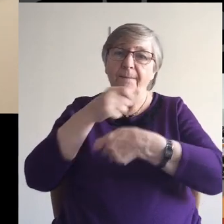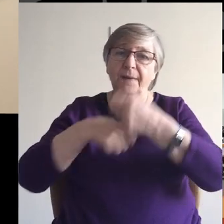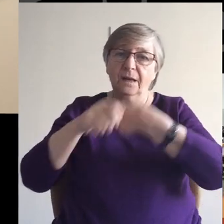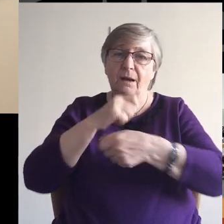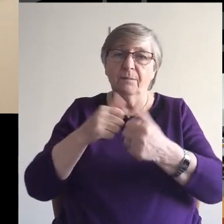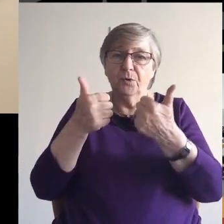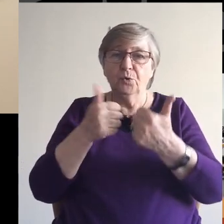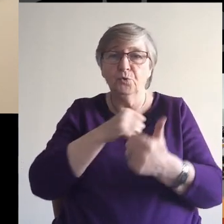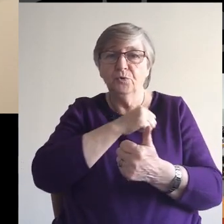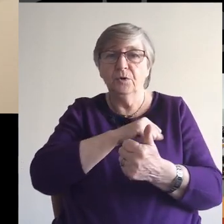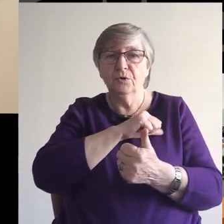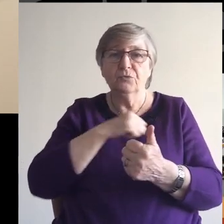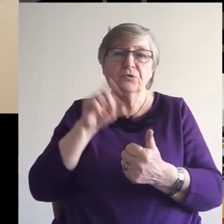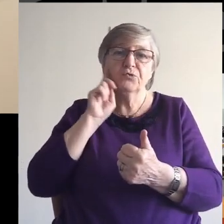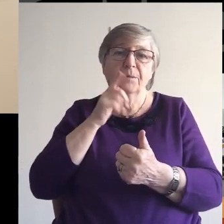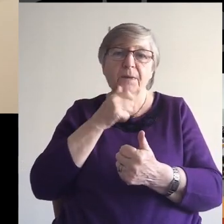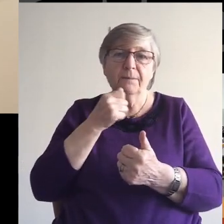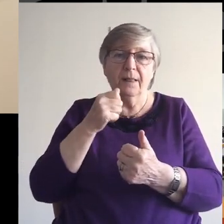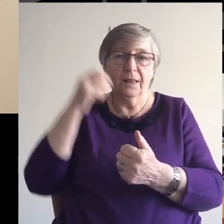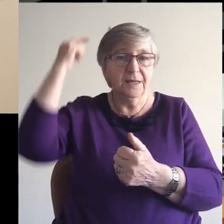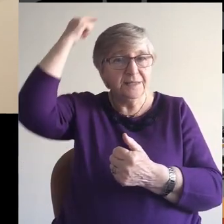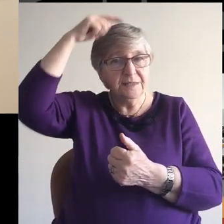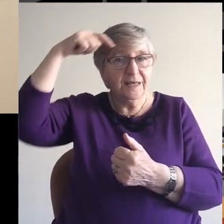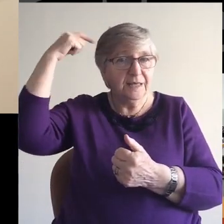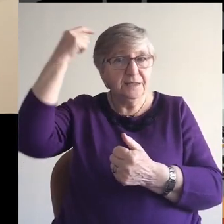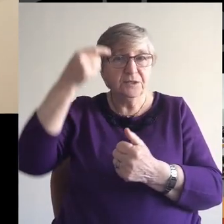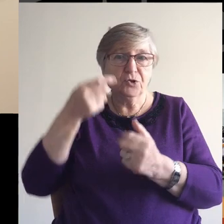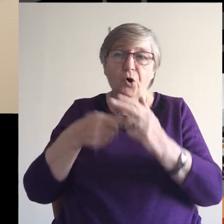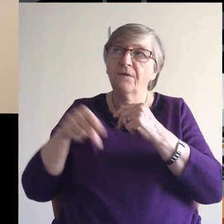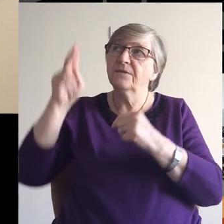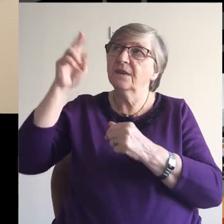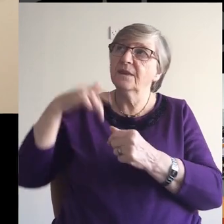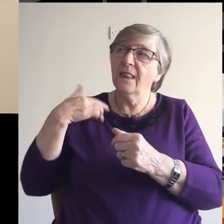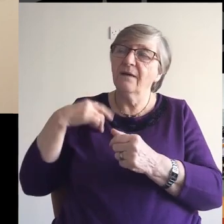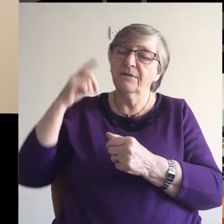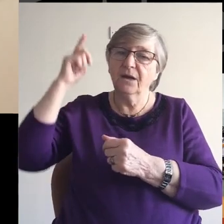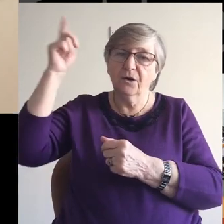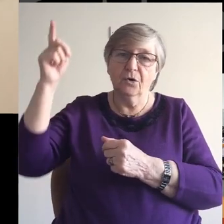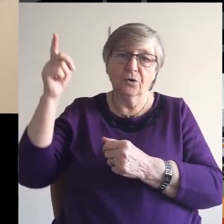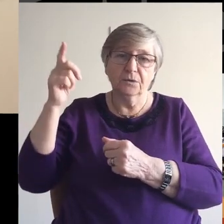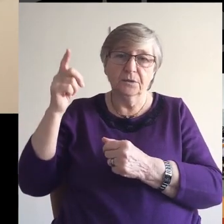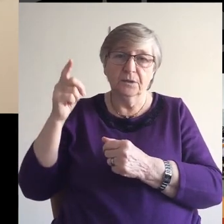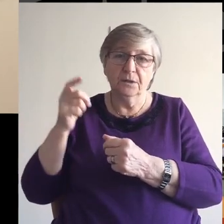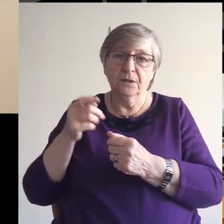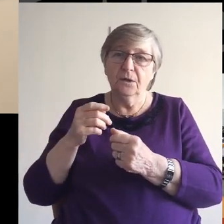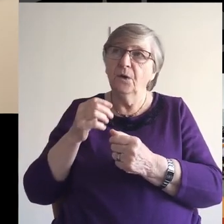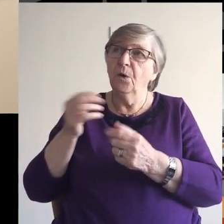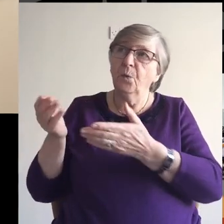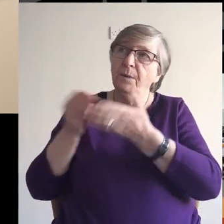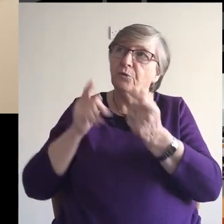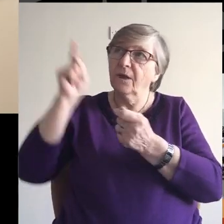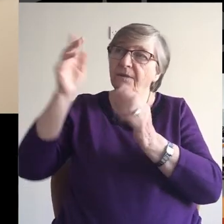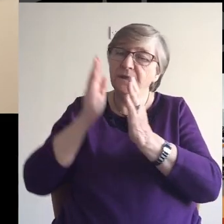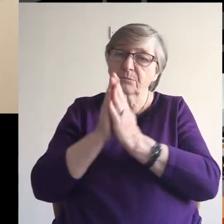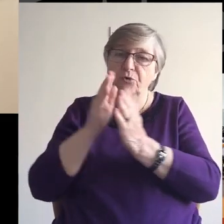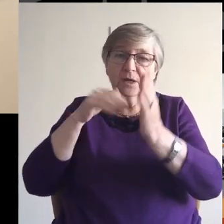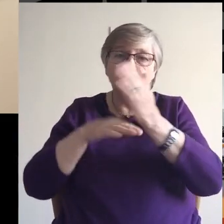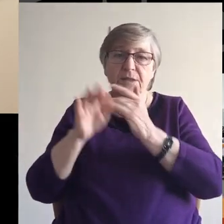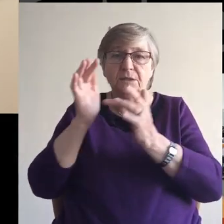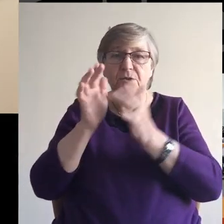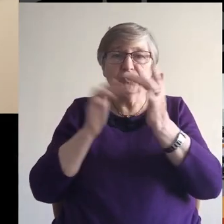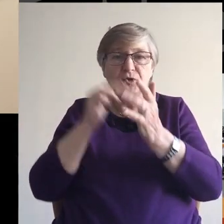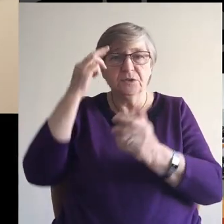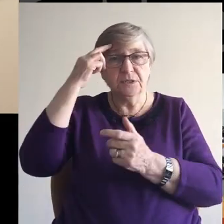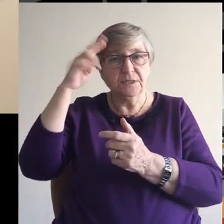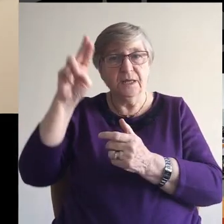saints of the living God. Father, we bring these prayers in Jesus' name.